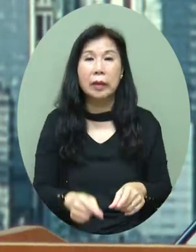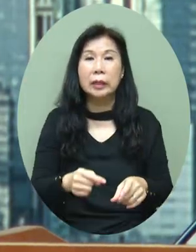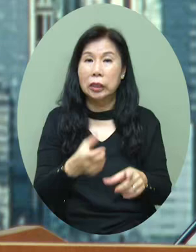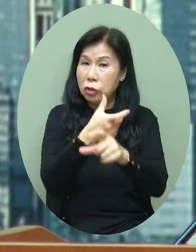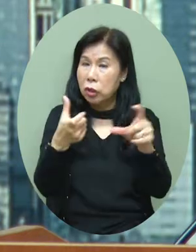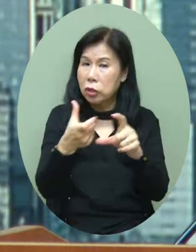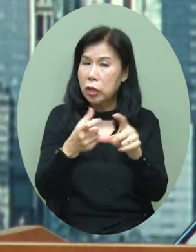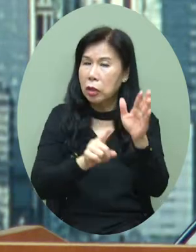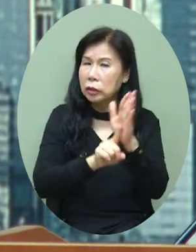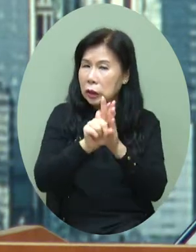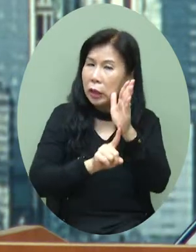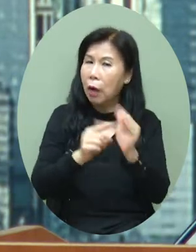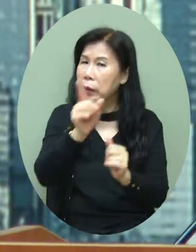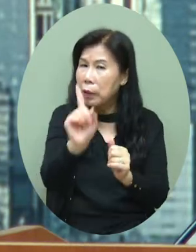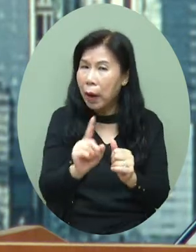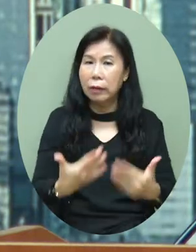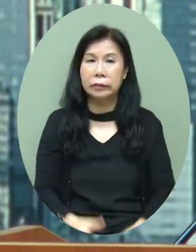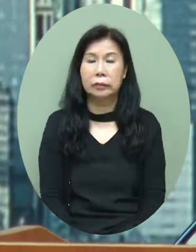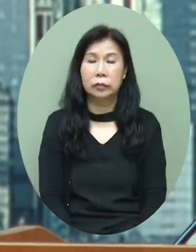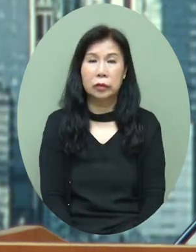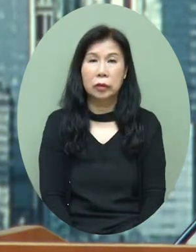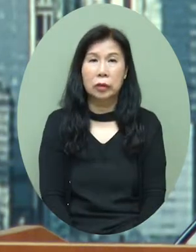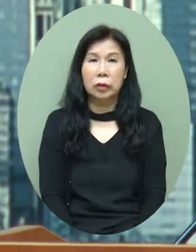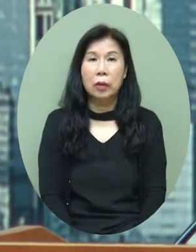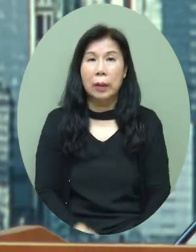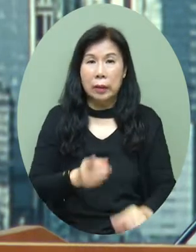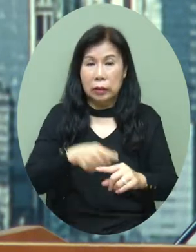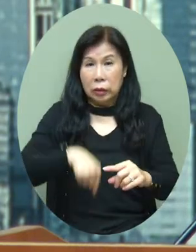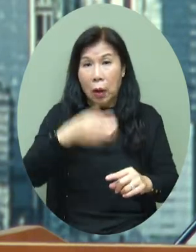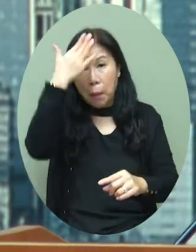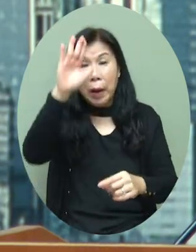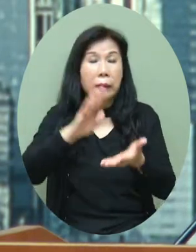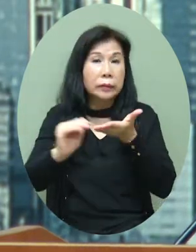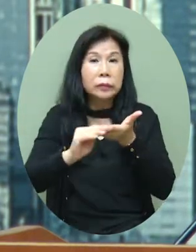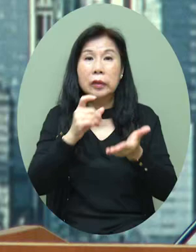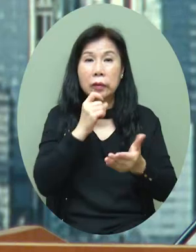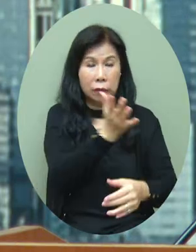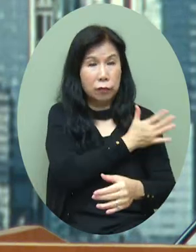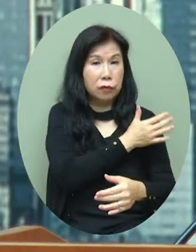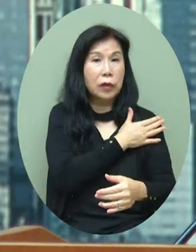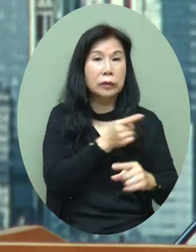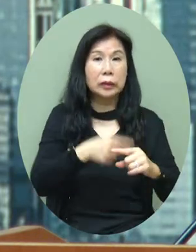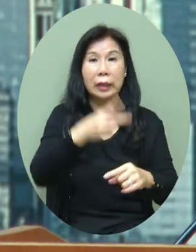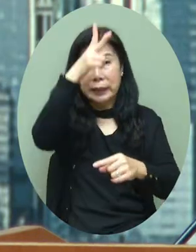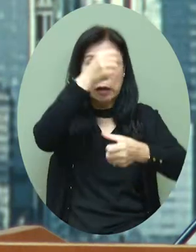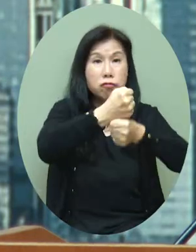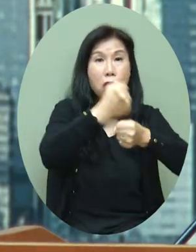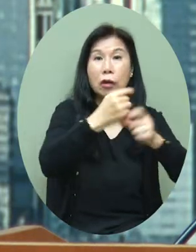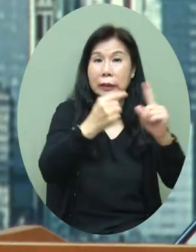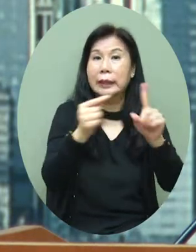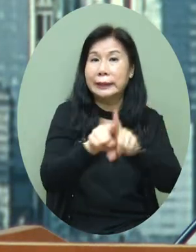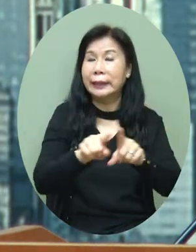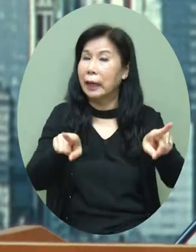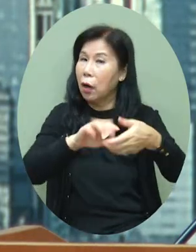adjustment exercise. In addition, civil service pay adjustment will have a bearing on non-civil service contract